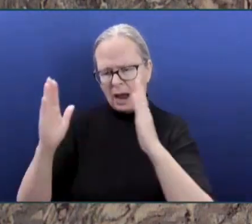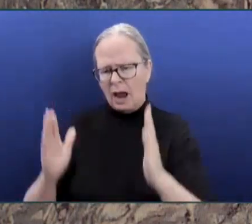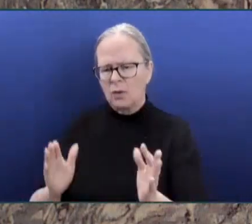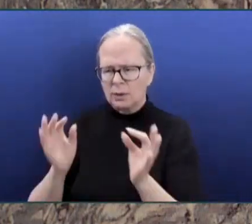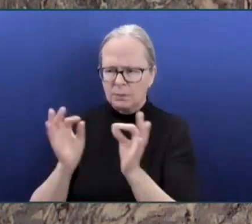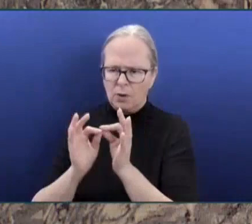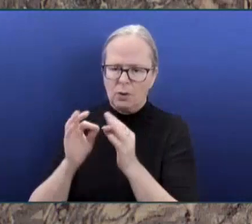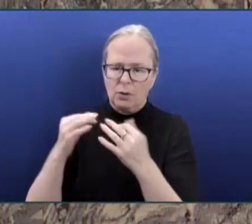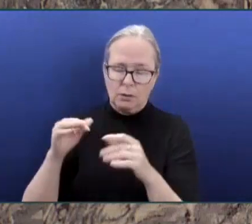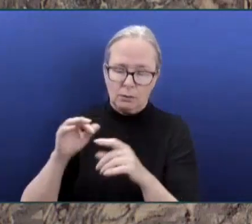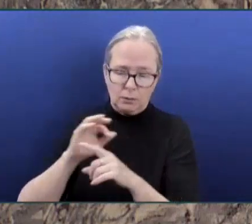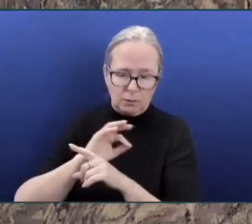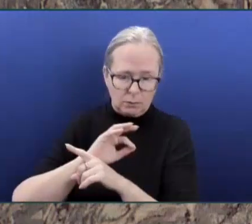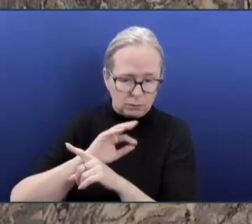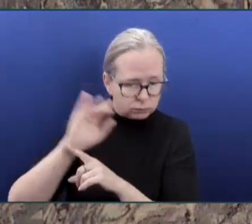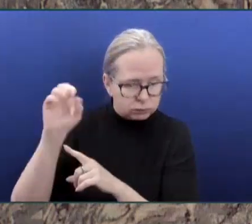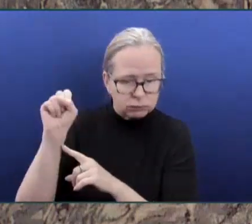fact.